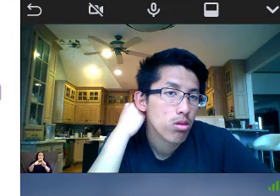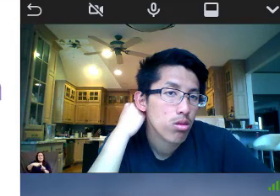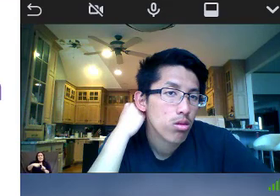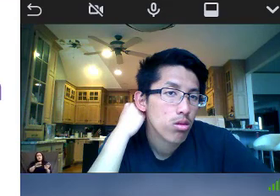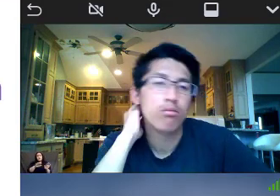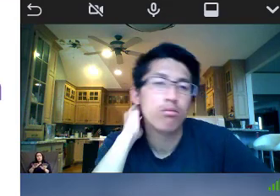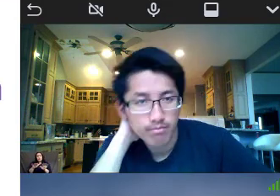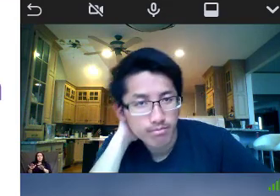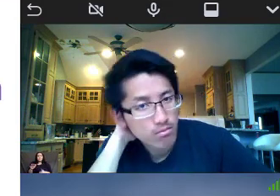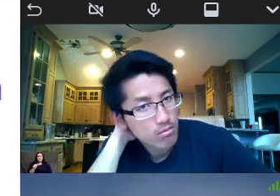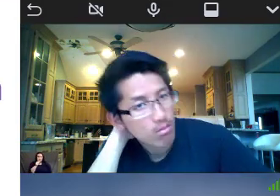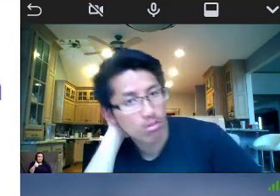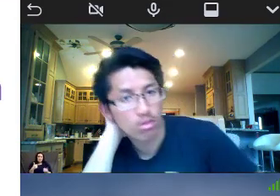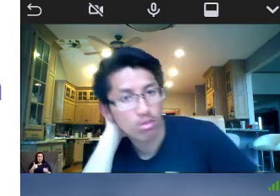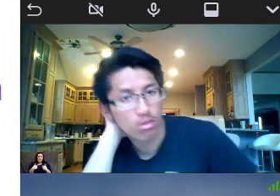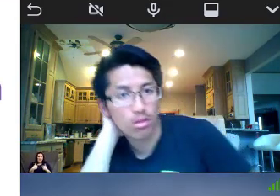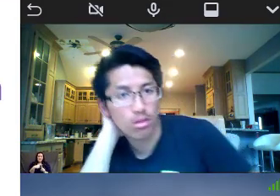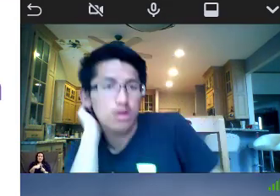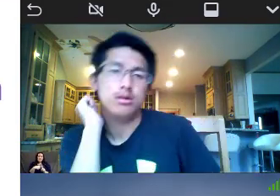profile.